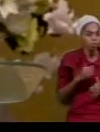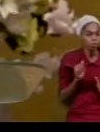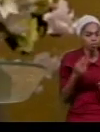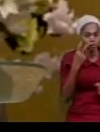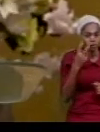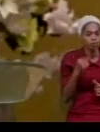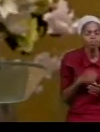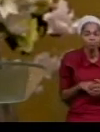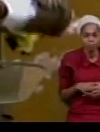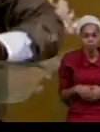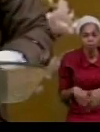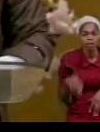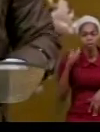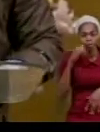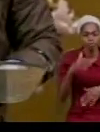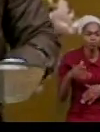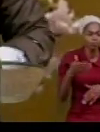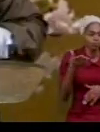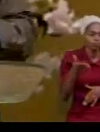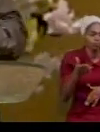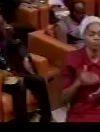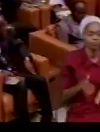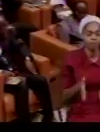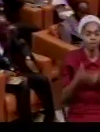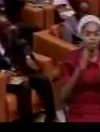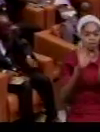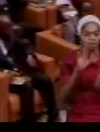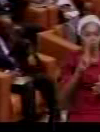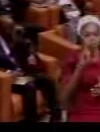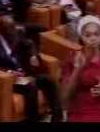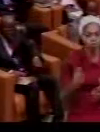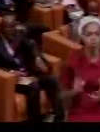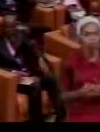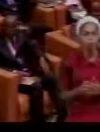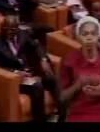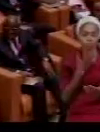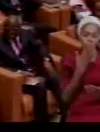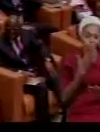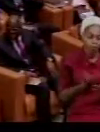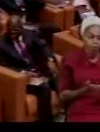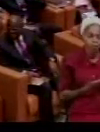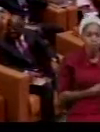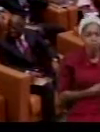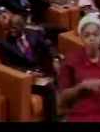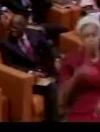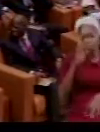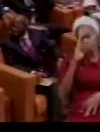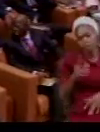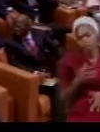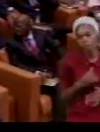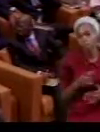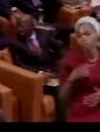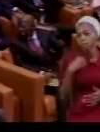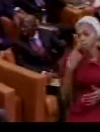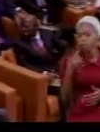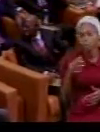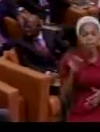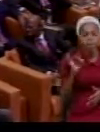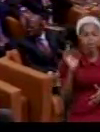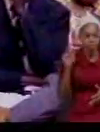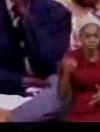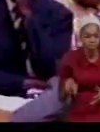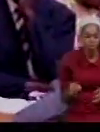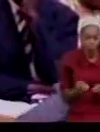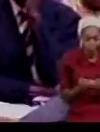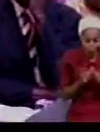Okay, our sister, because of our time, let's quickly. Good morning, sir. Good morning. Please, I just need a clarification.